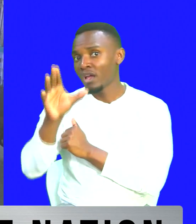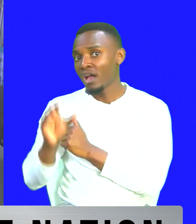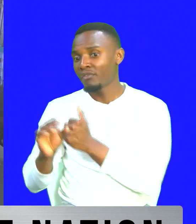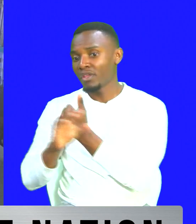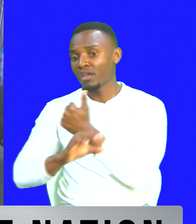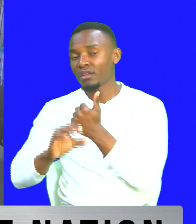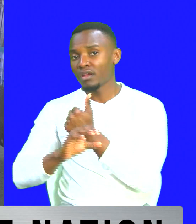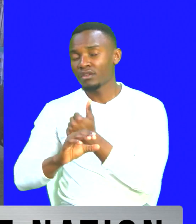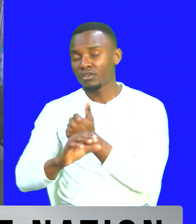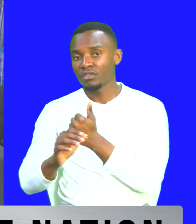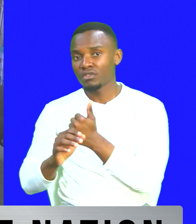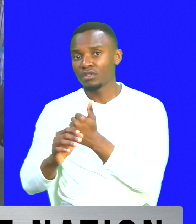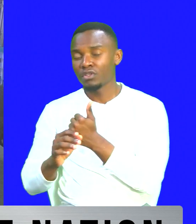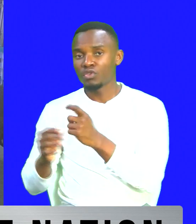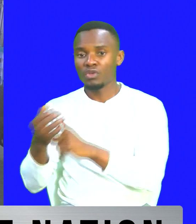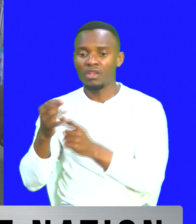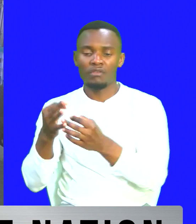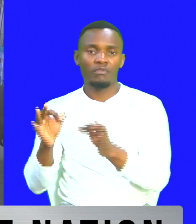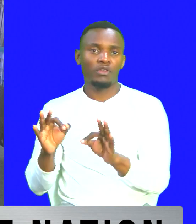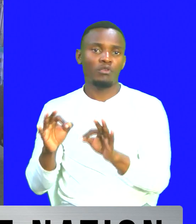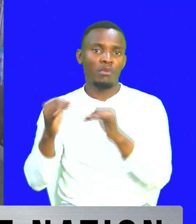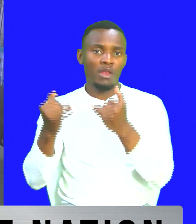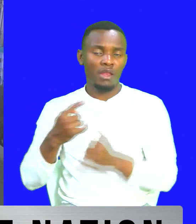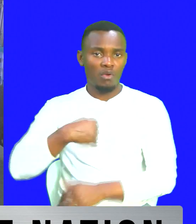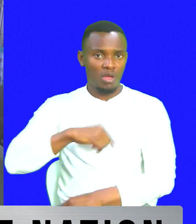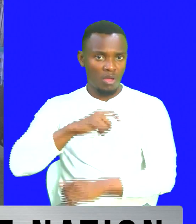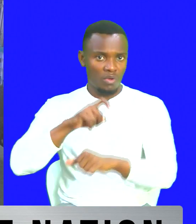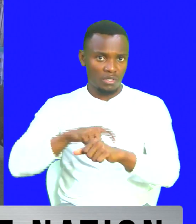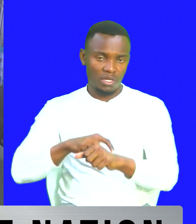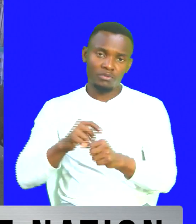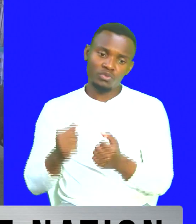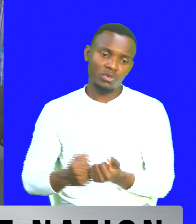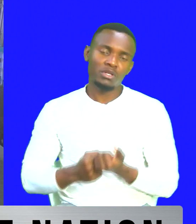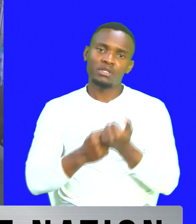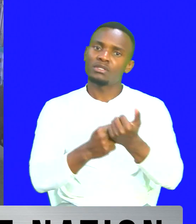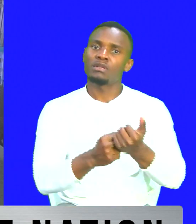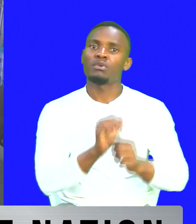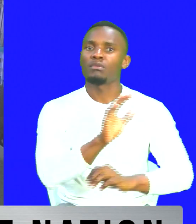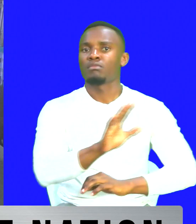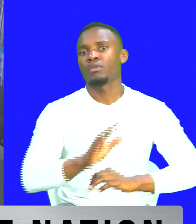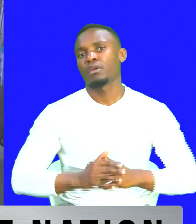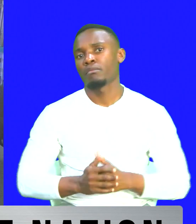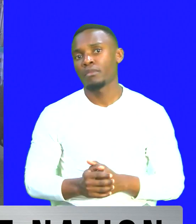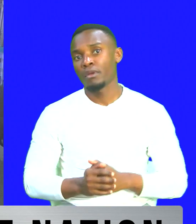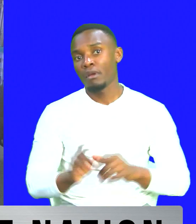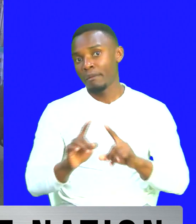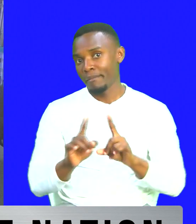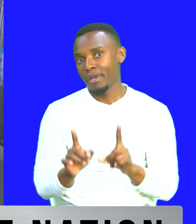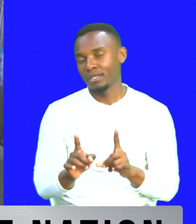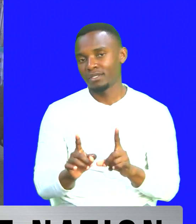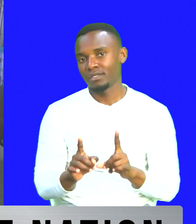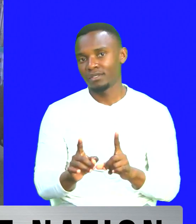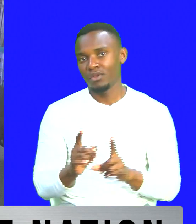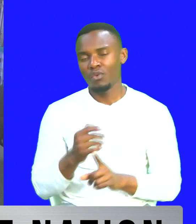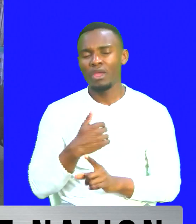from colonial rule. So it is time for us to give back, probably in this manner. But for some reason, there are so